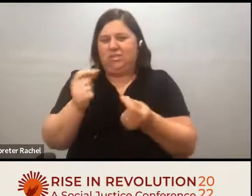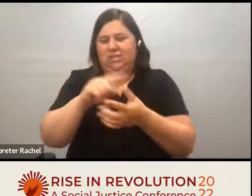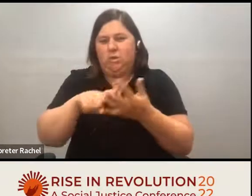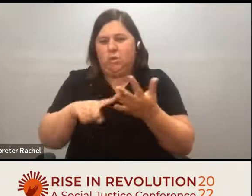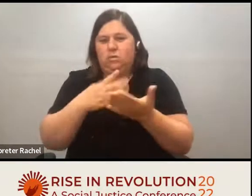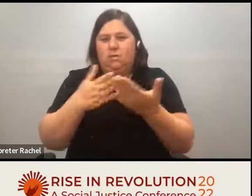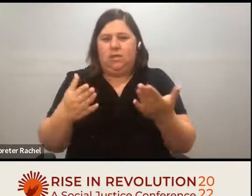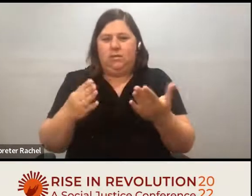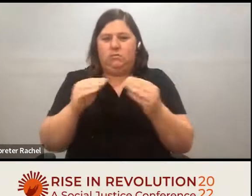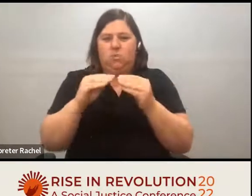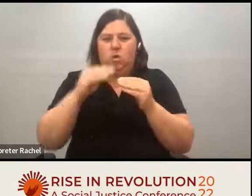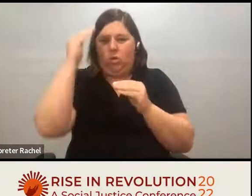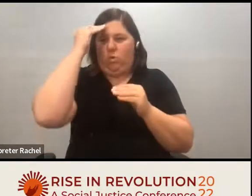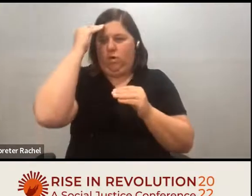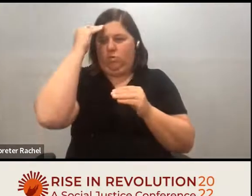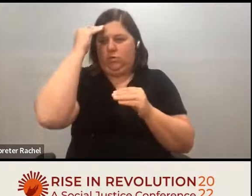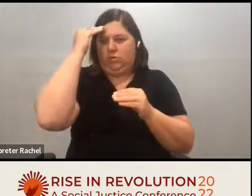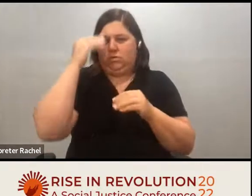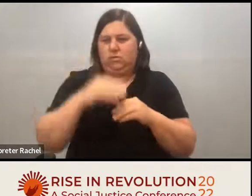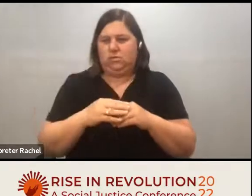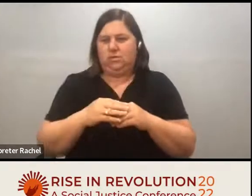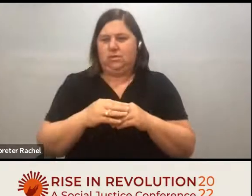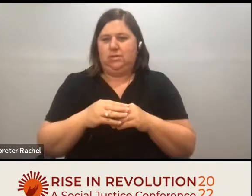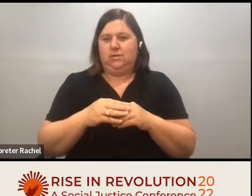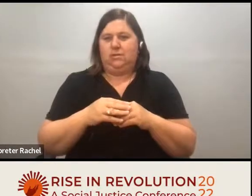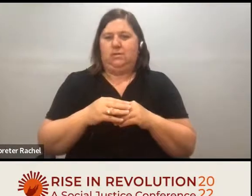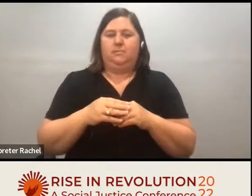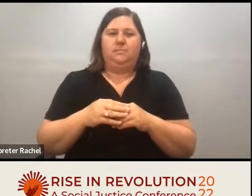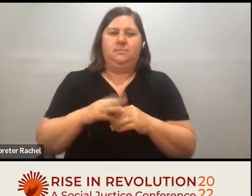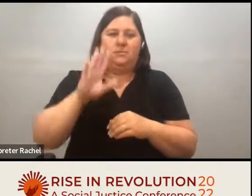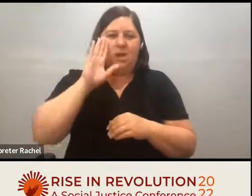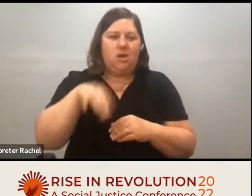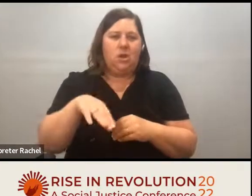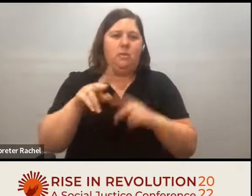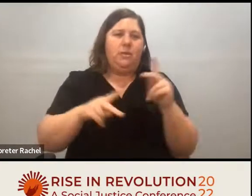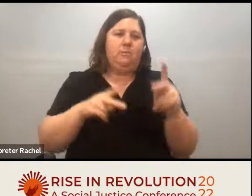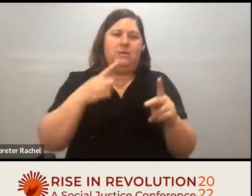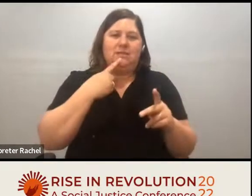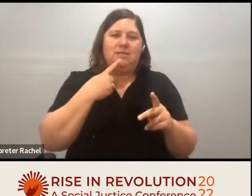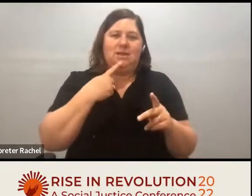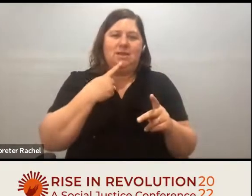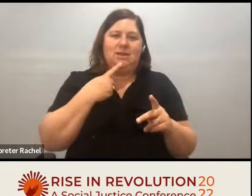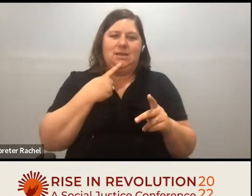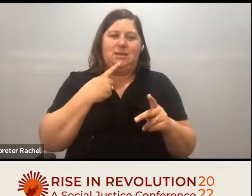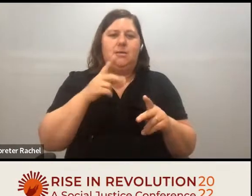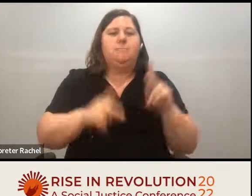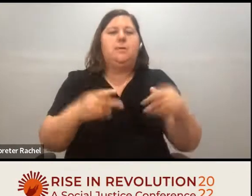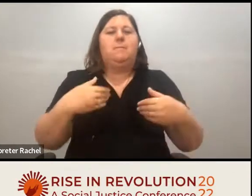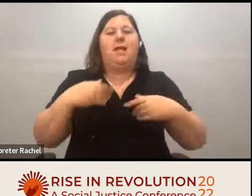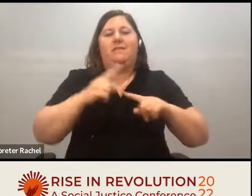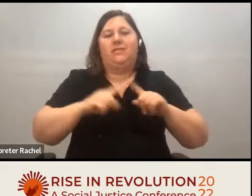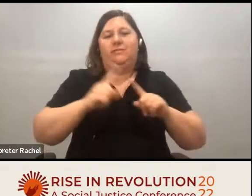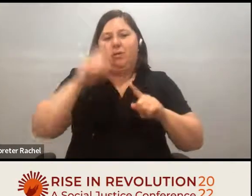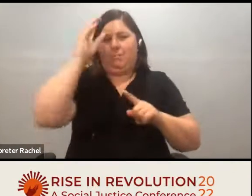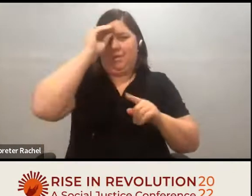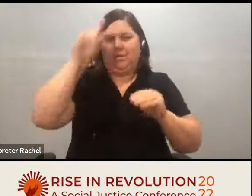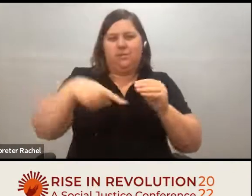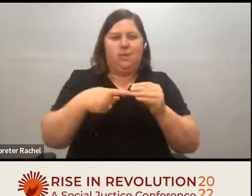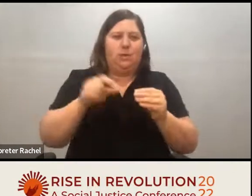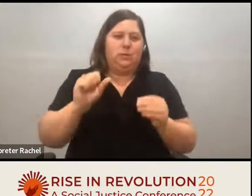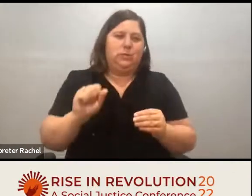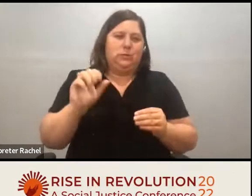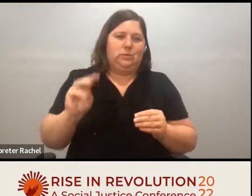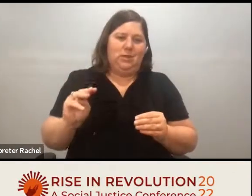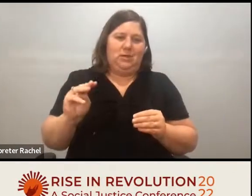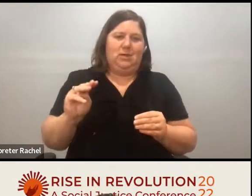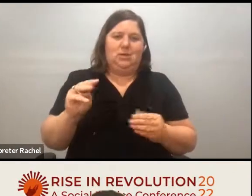to bring awareness. I know that people like say, have different opinions about social media, but you guys always, you